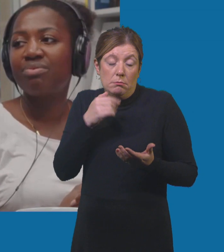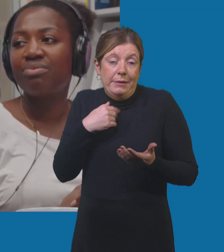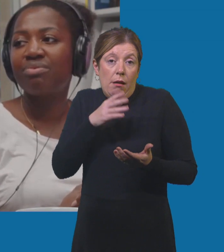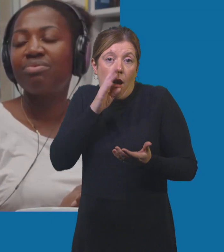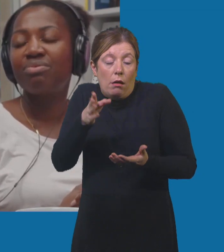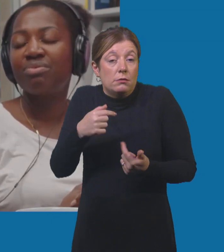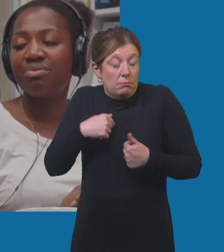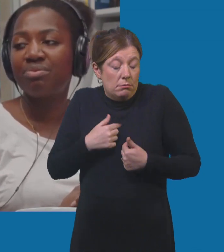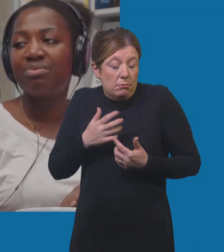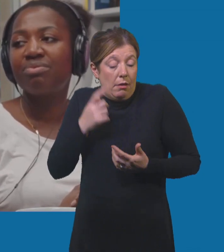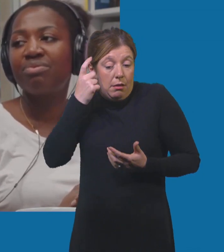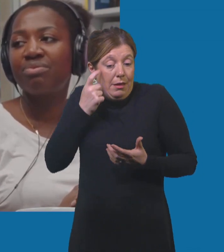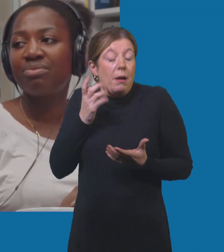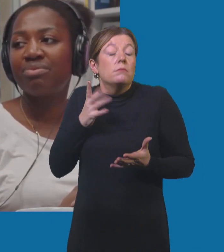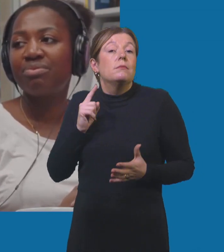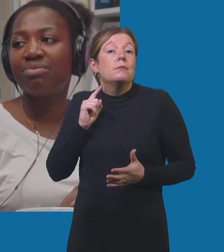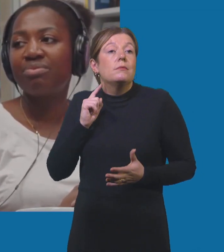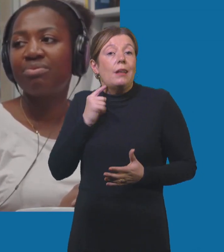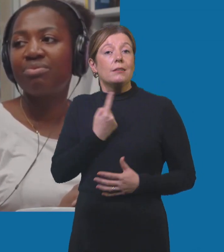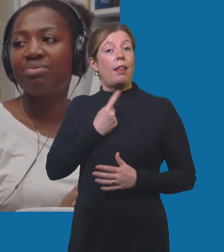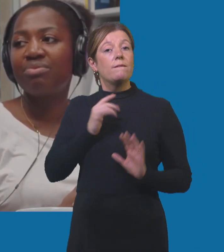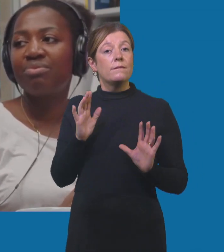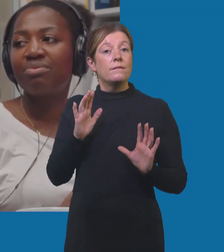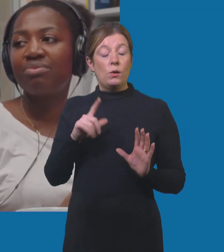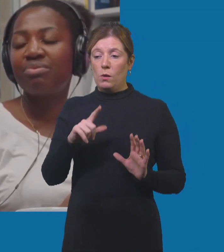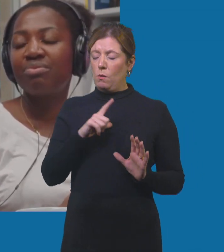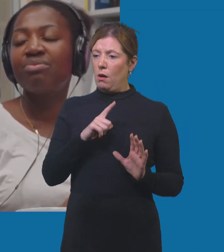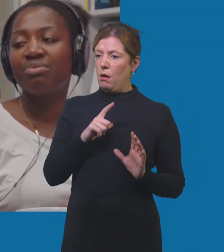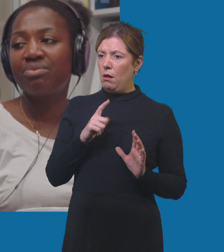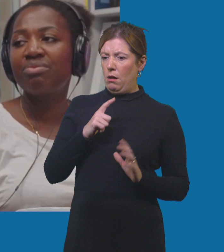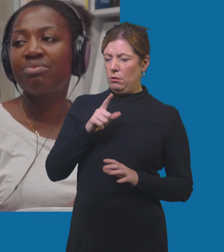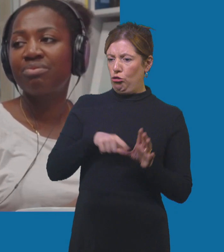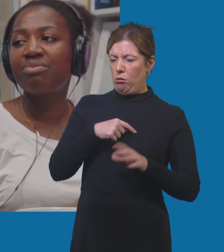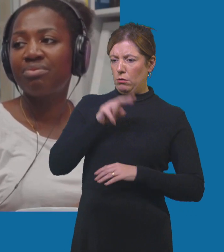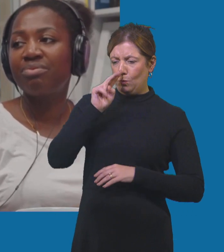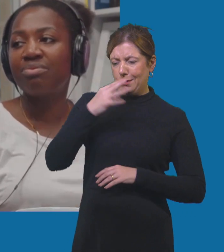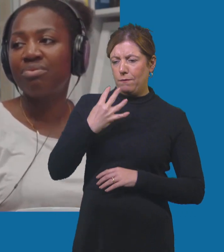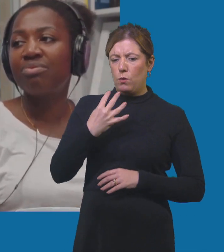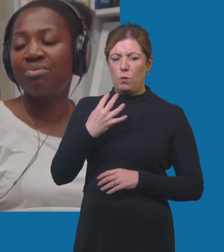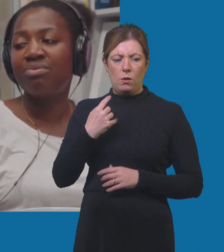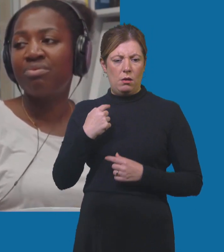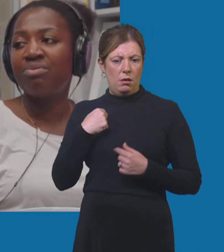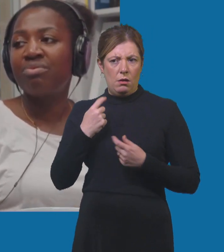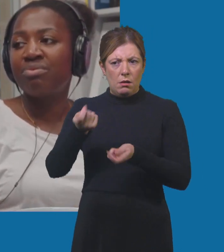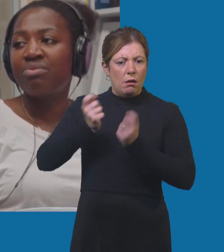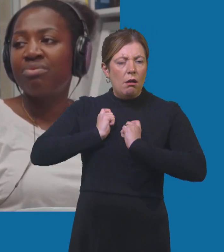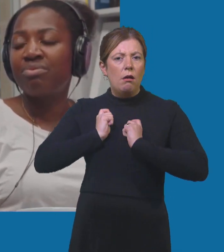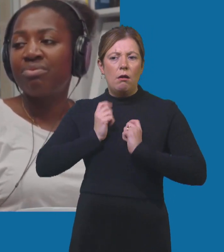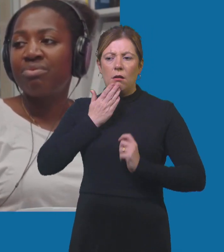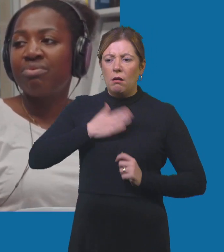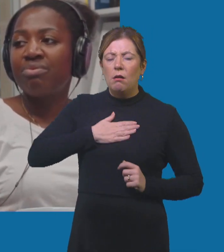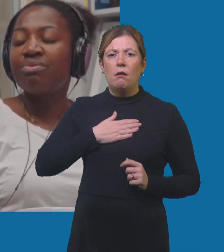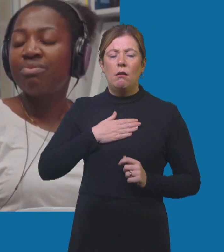me suicidal. I didn't see a way past that. I was 24 years old, and having